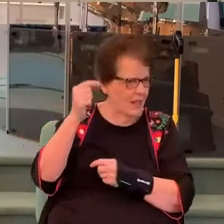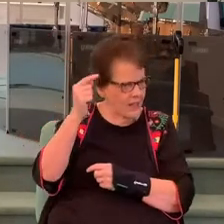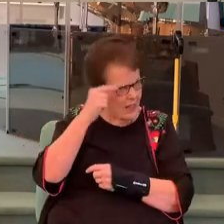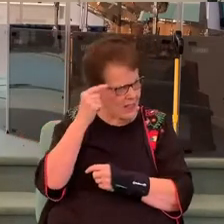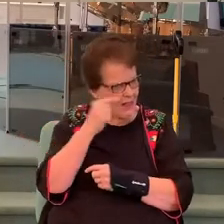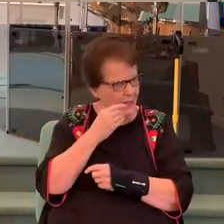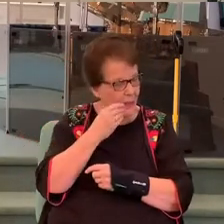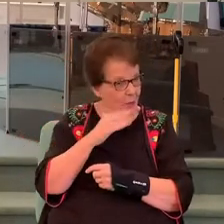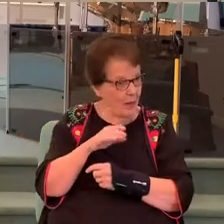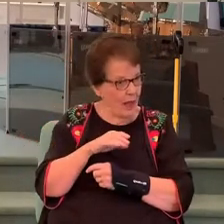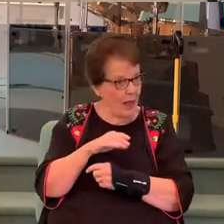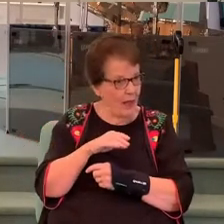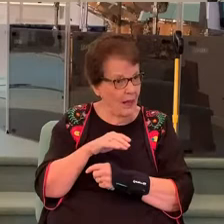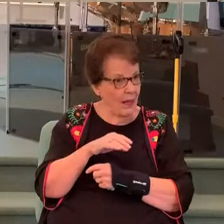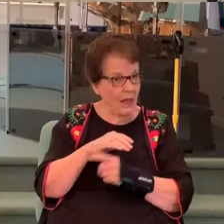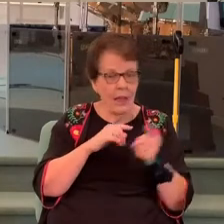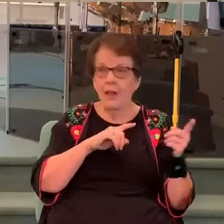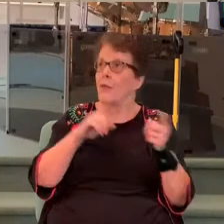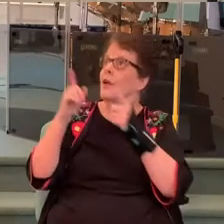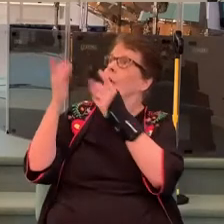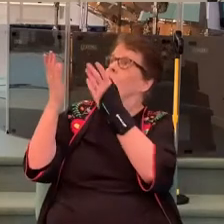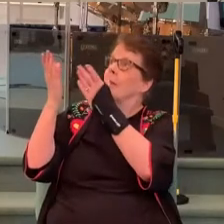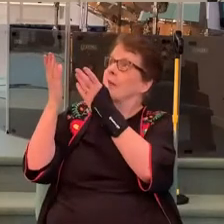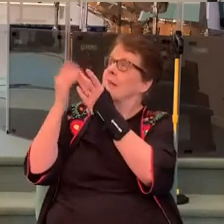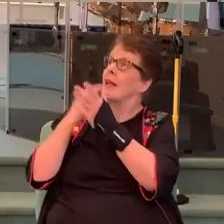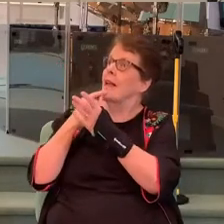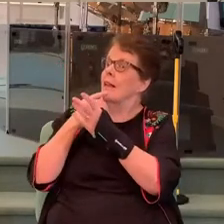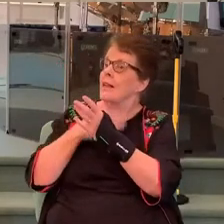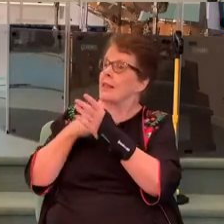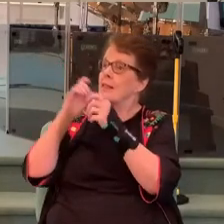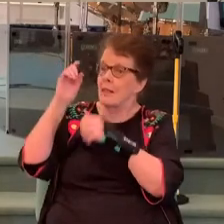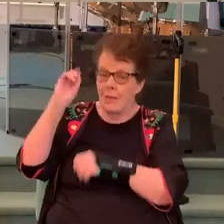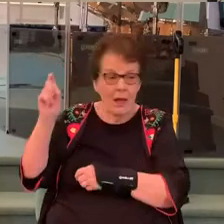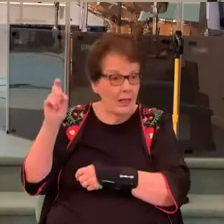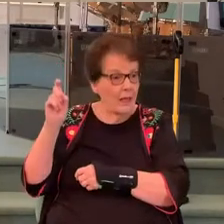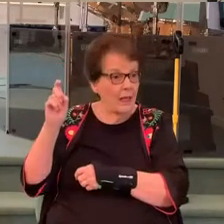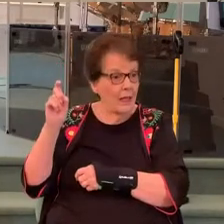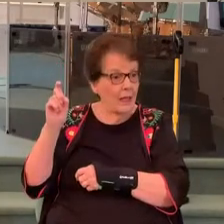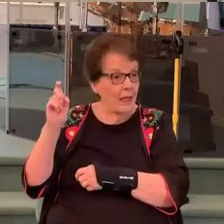say, "This is my need. Will you please meet me in this need?"